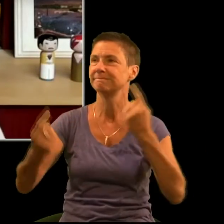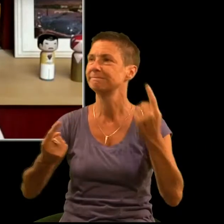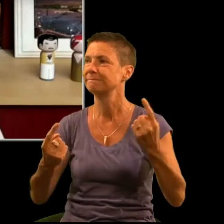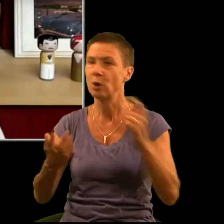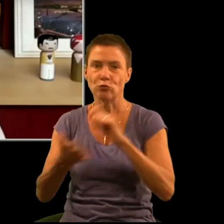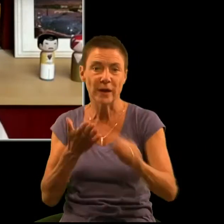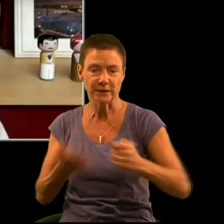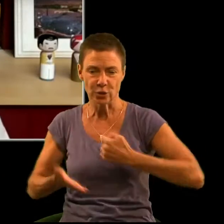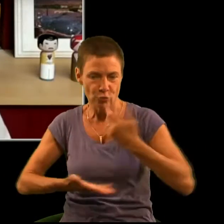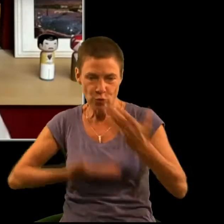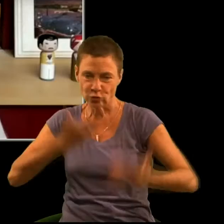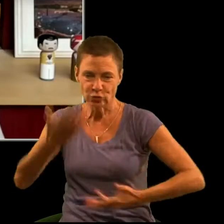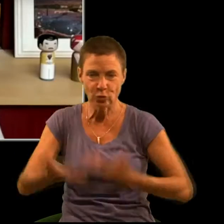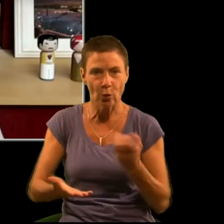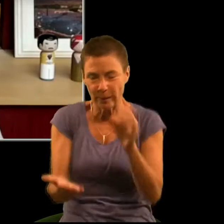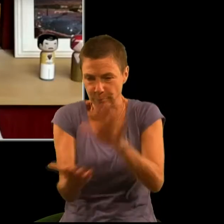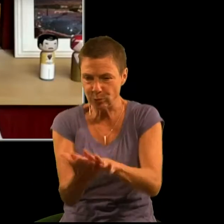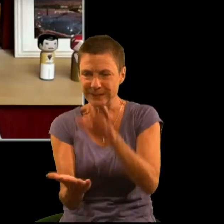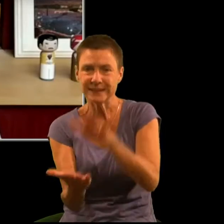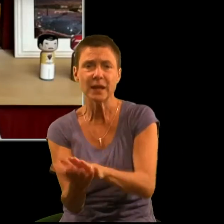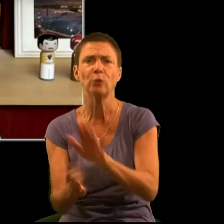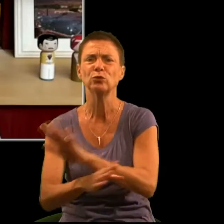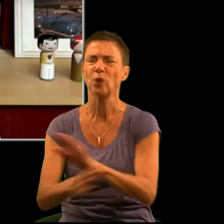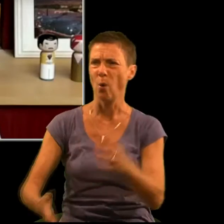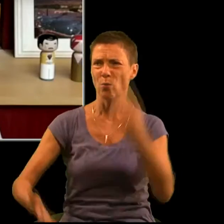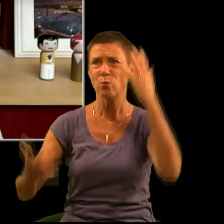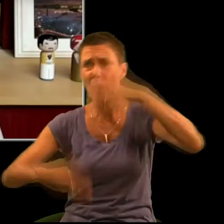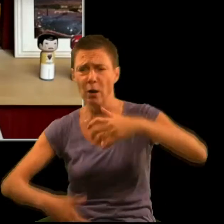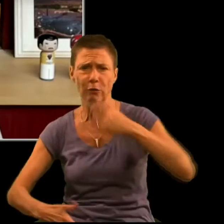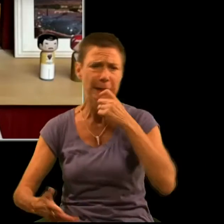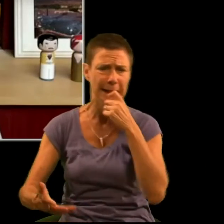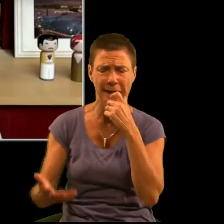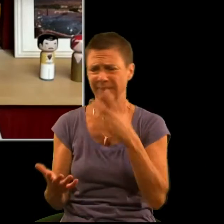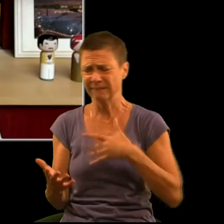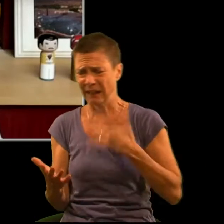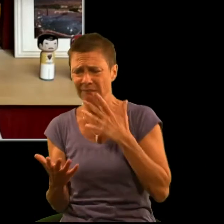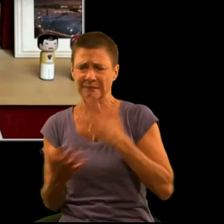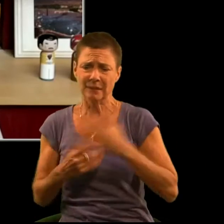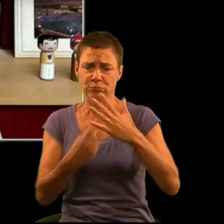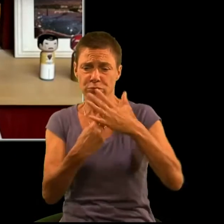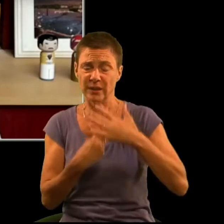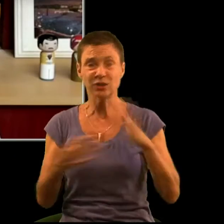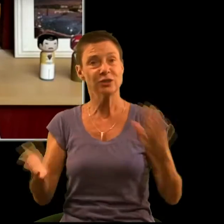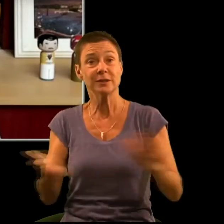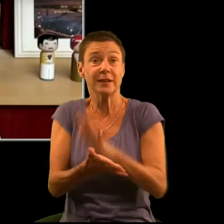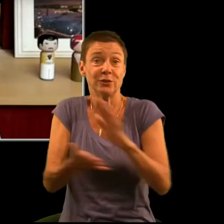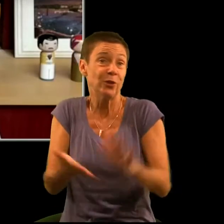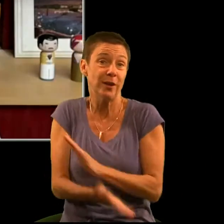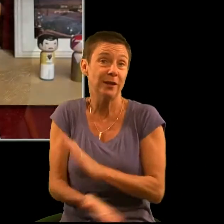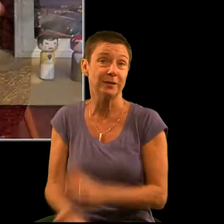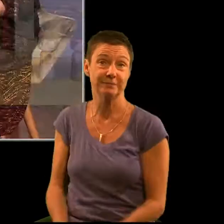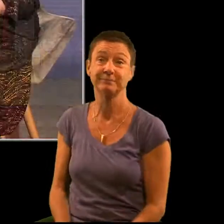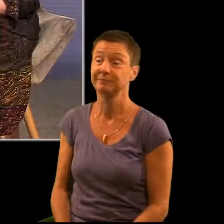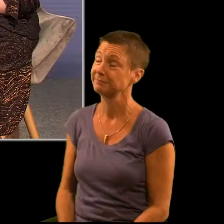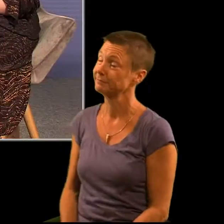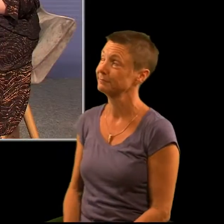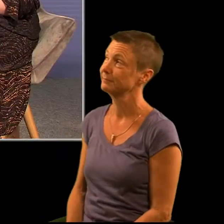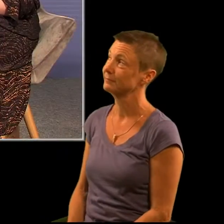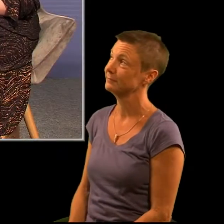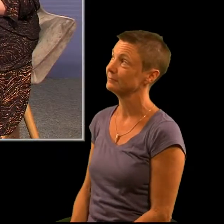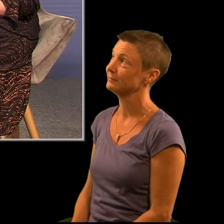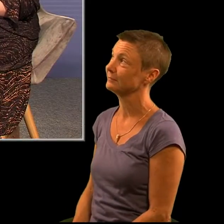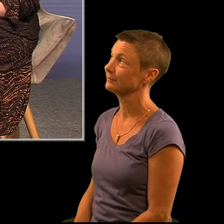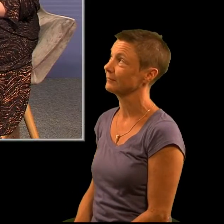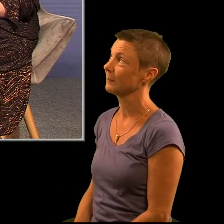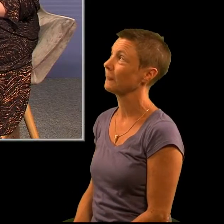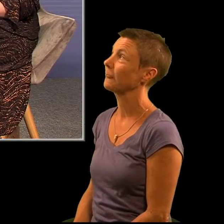writing your own story, get it out on a page. So don't beat yourself up. Just relax and enjoy it and have fun. Well, that's what I do.